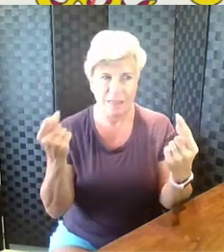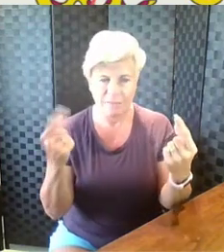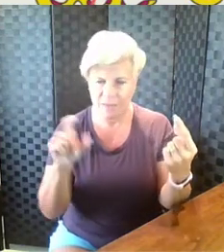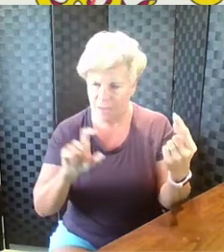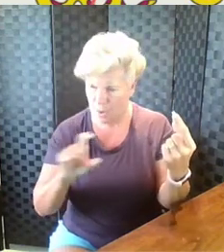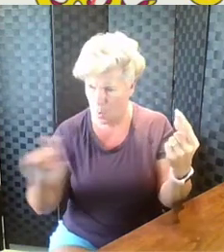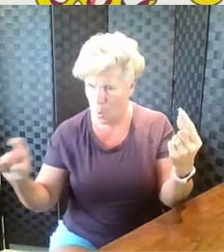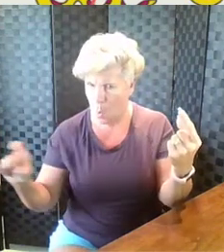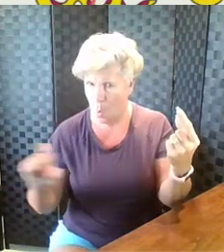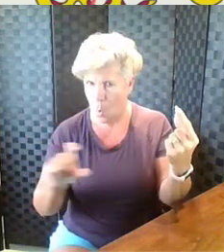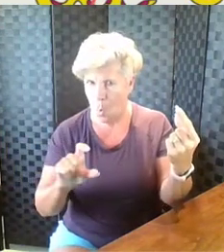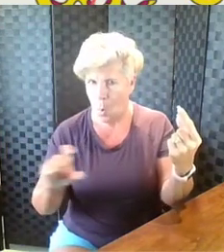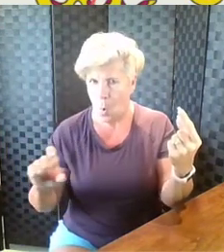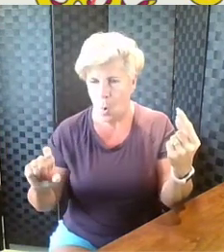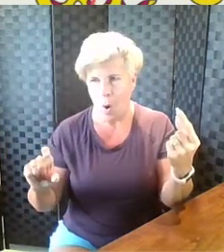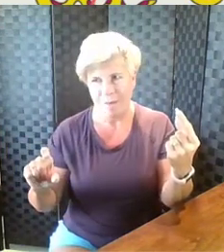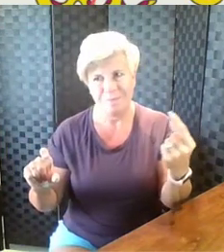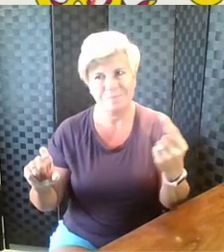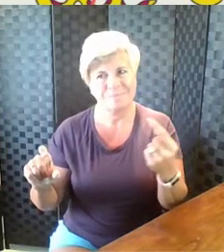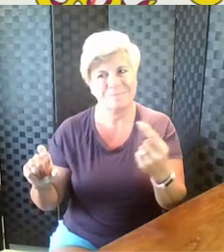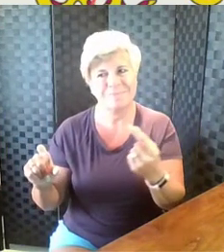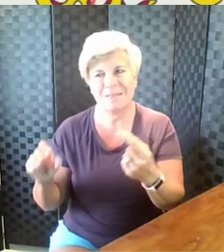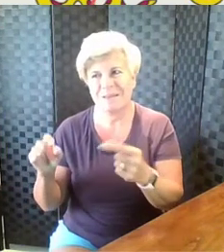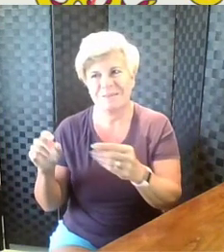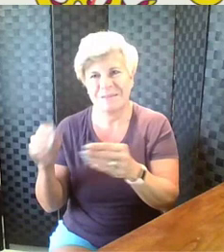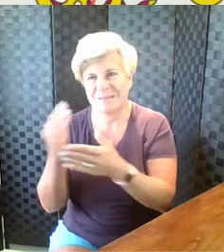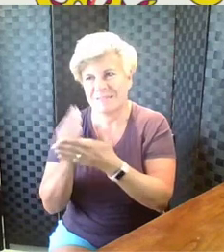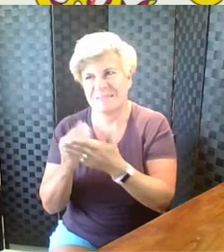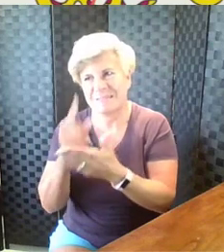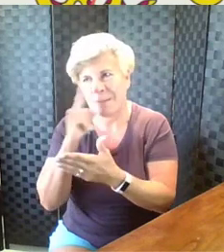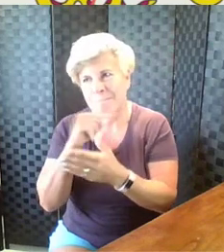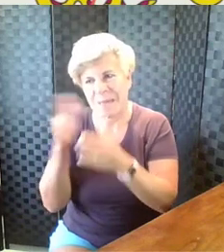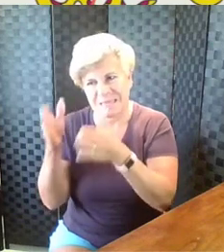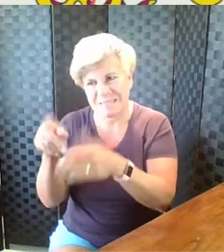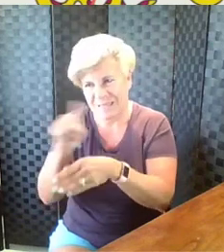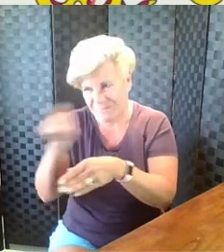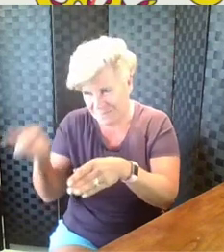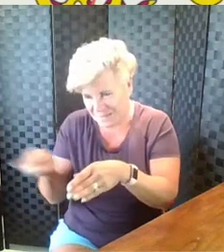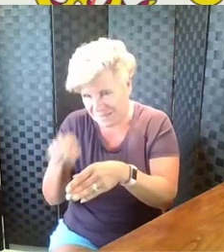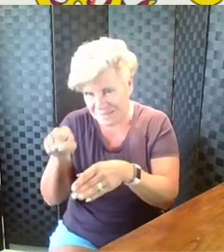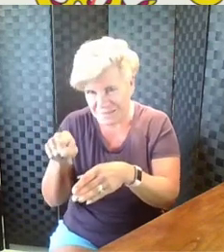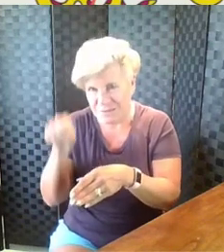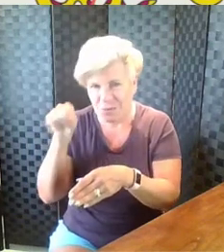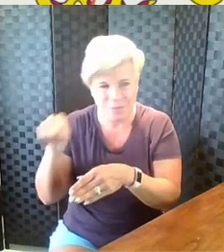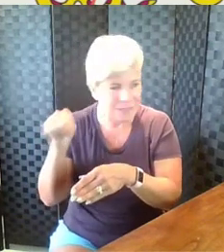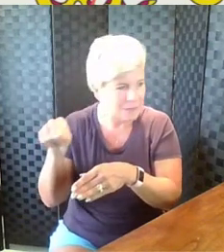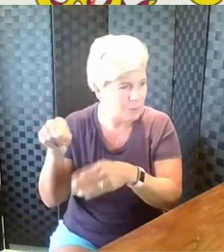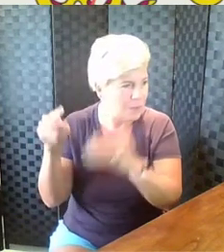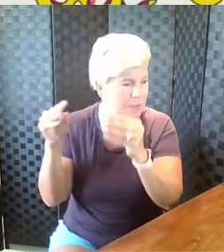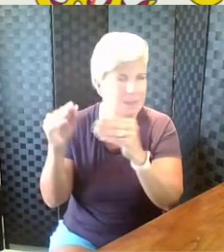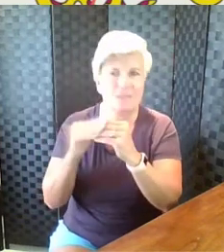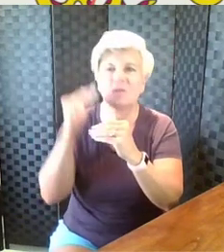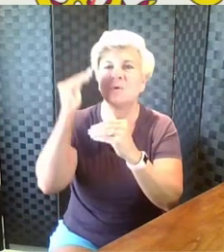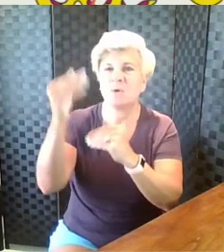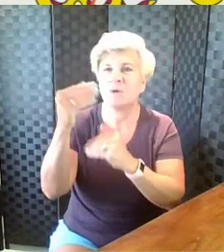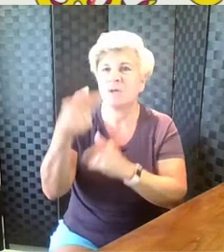left? We have this group of mice left, which tells us that the group of mice is